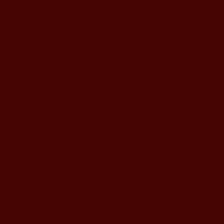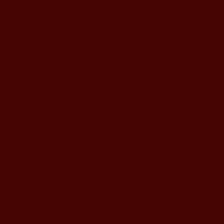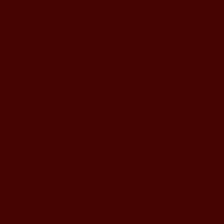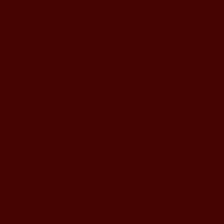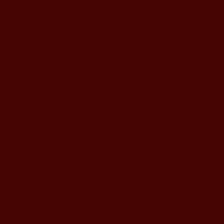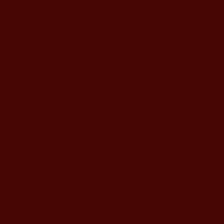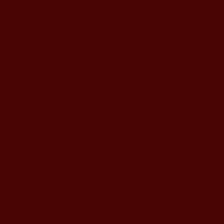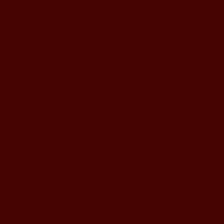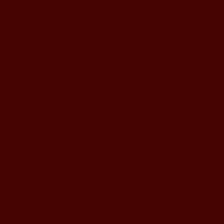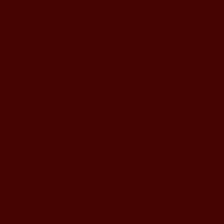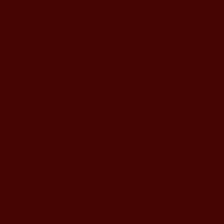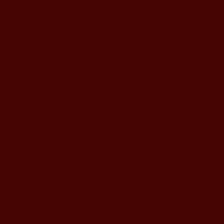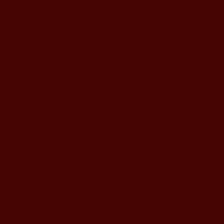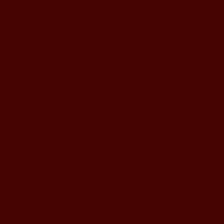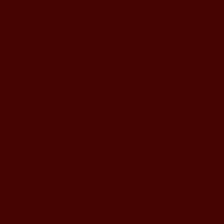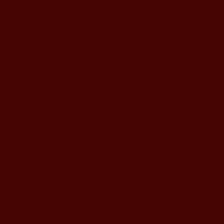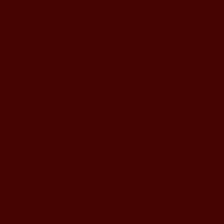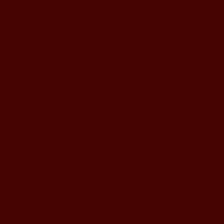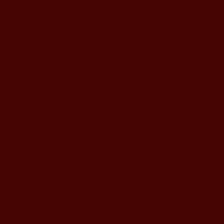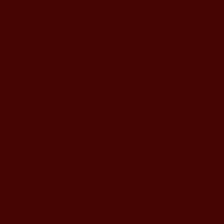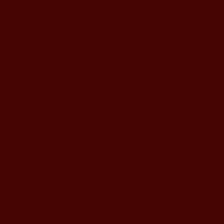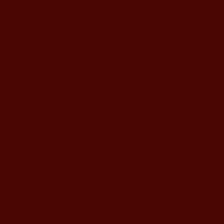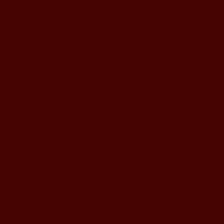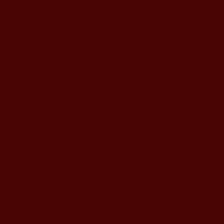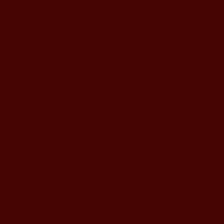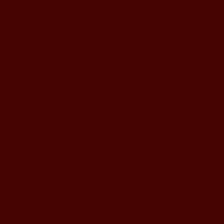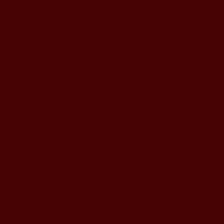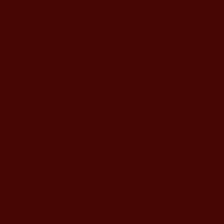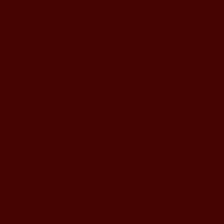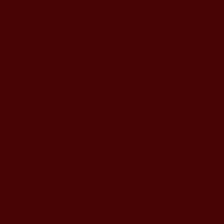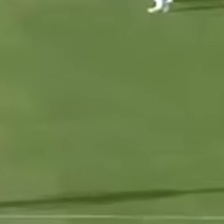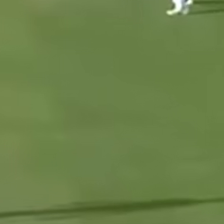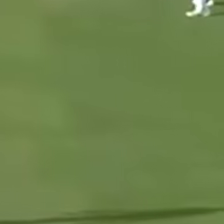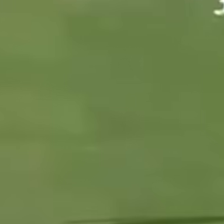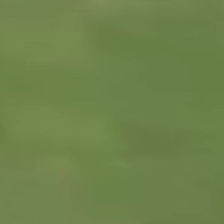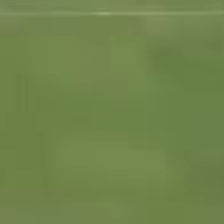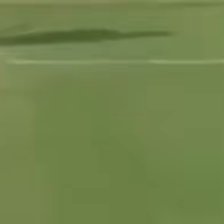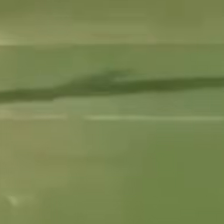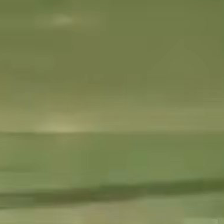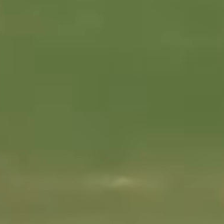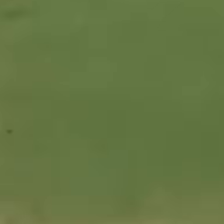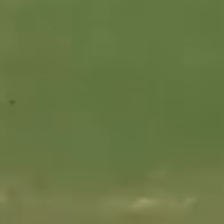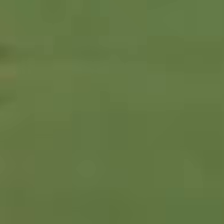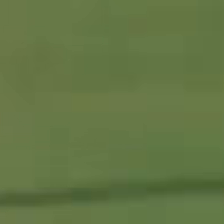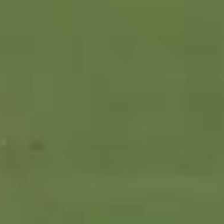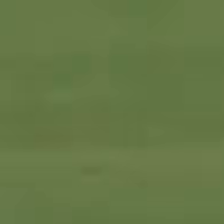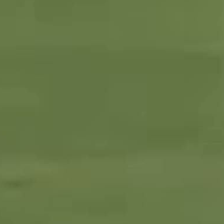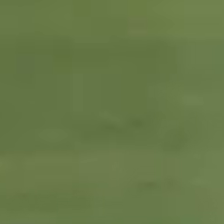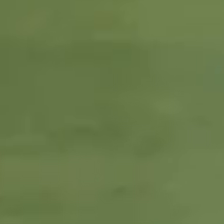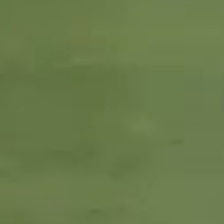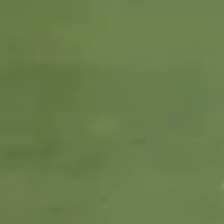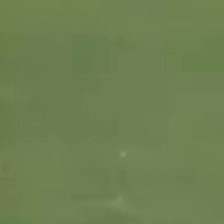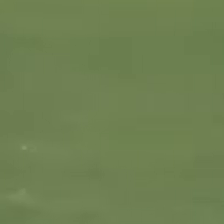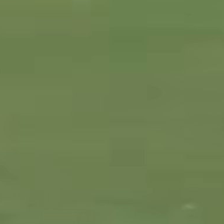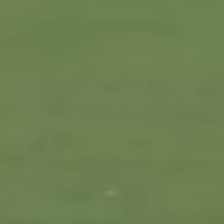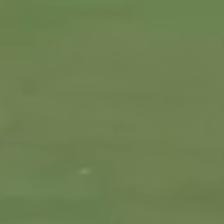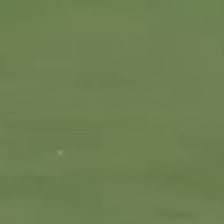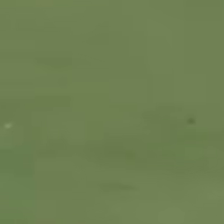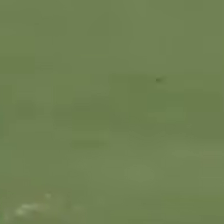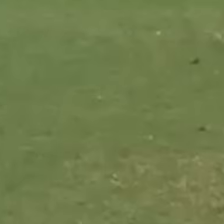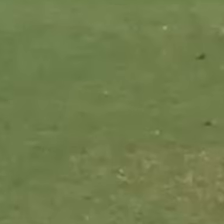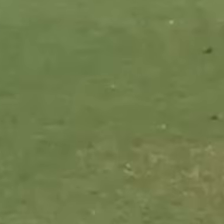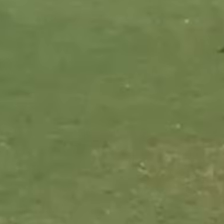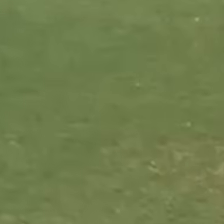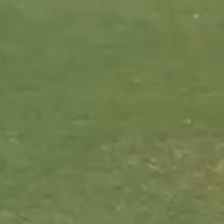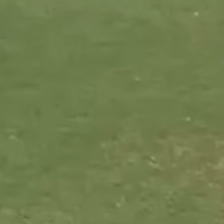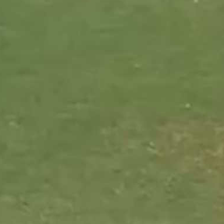Seals. And this may be the category which he holds the greatest possibility of winning. Over the year under review, it's his exploits with the ball that